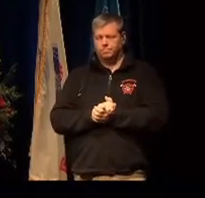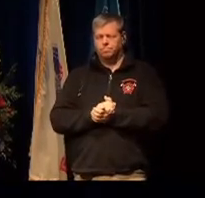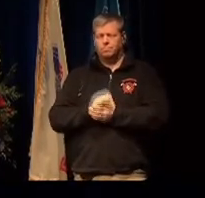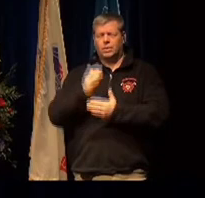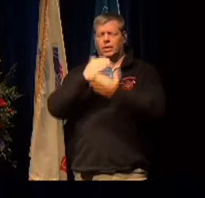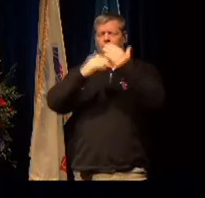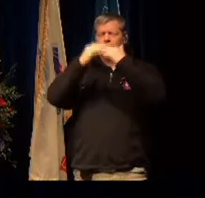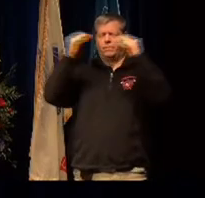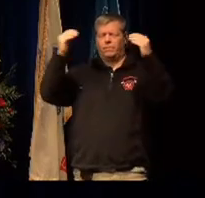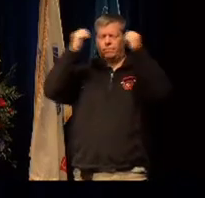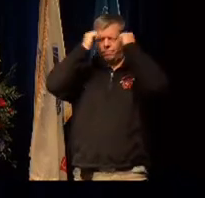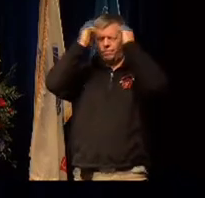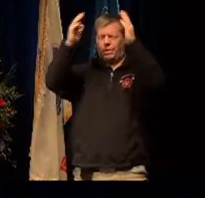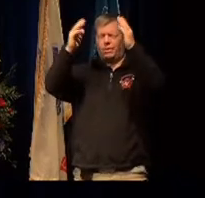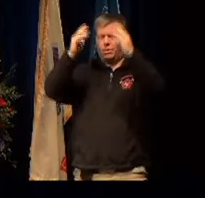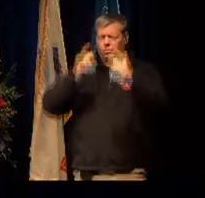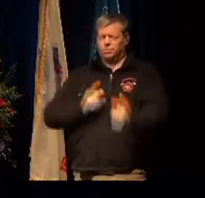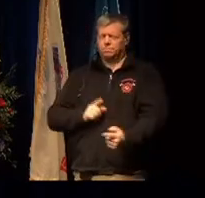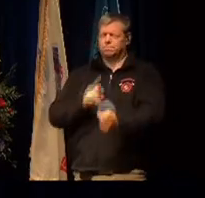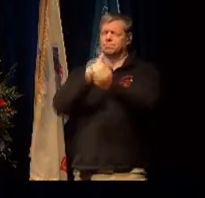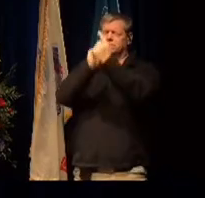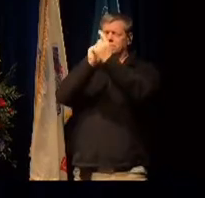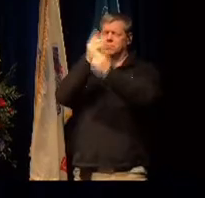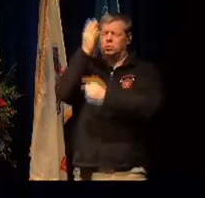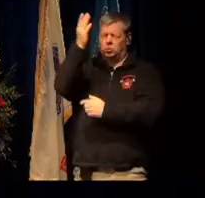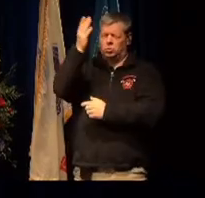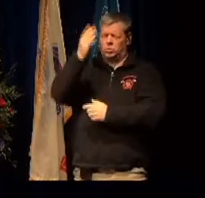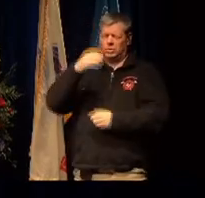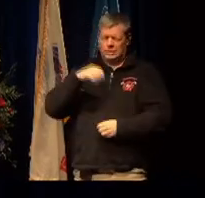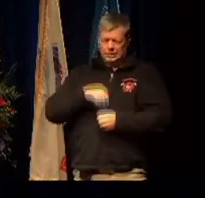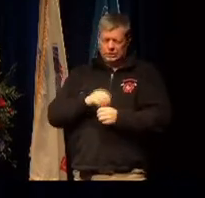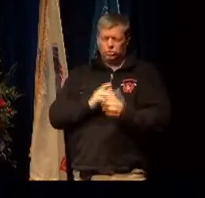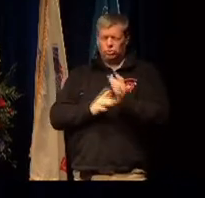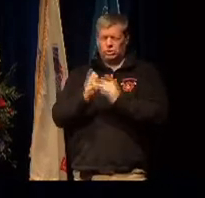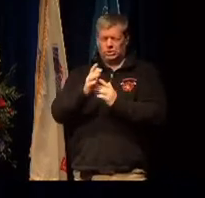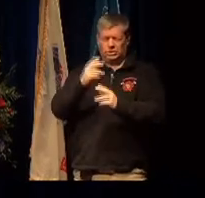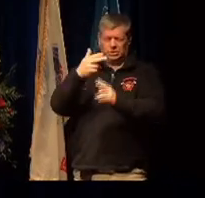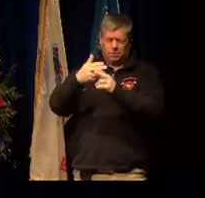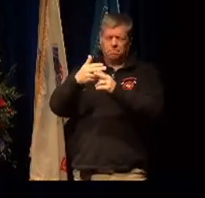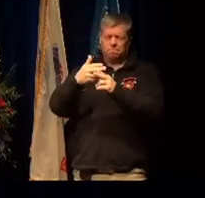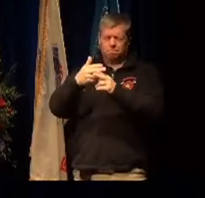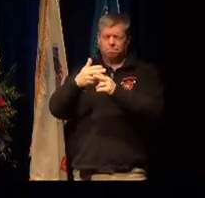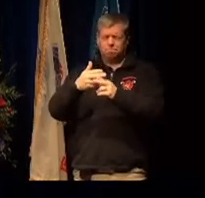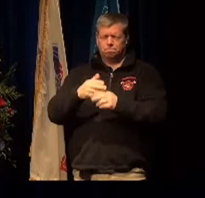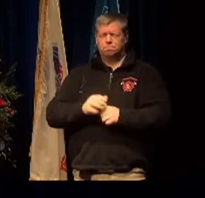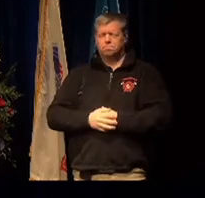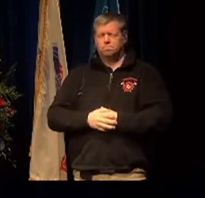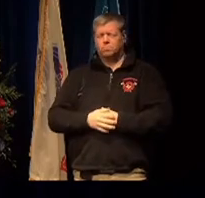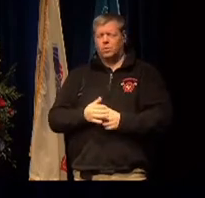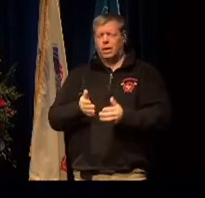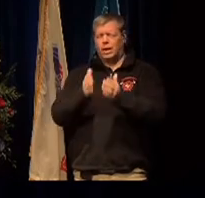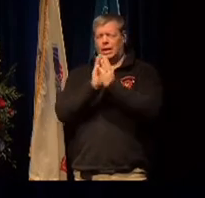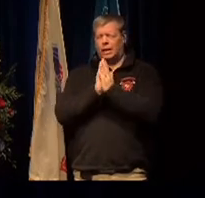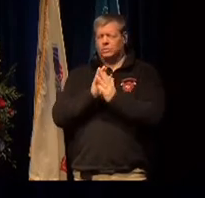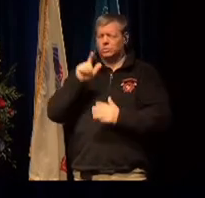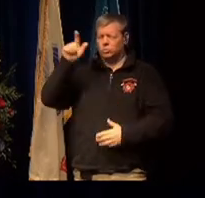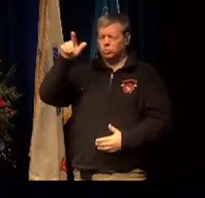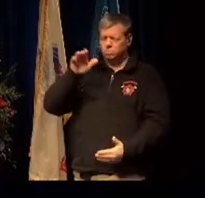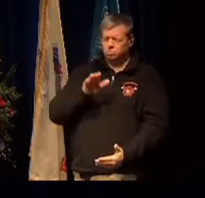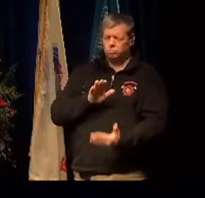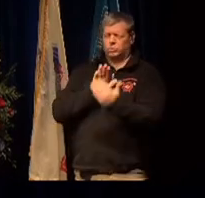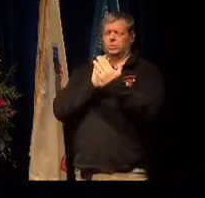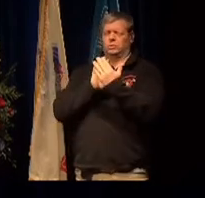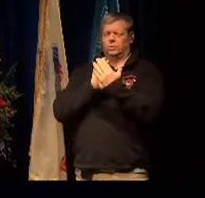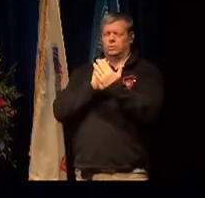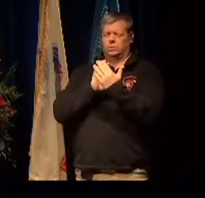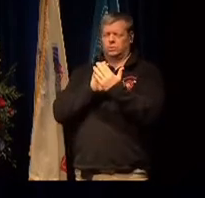Heavenly Father, we come to you this morning in the name of our Savior, Jesus Christ. Father, we ask that your presence would be among us today and